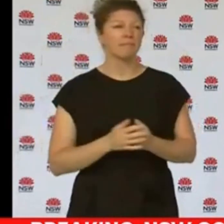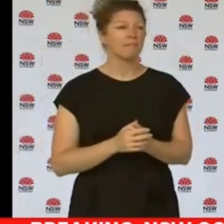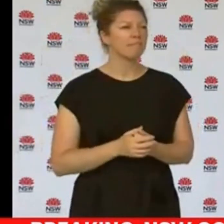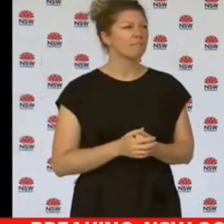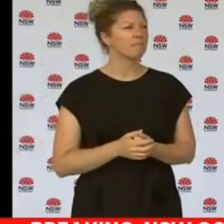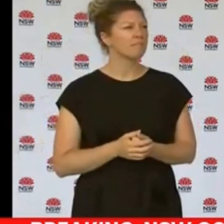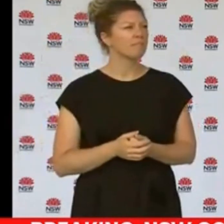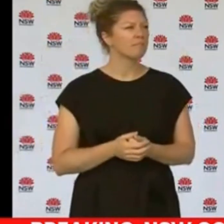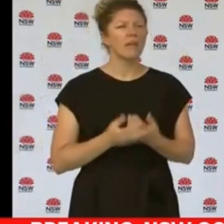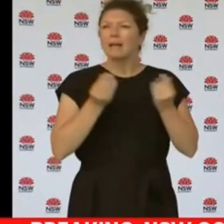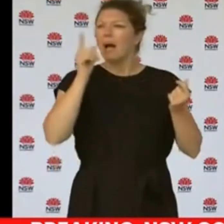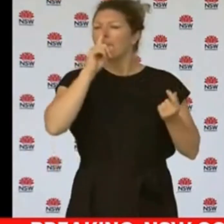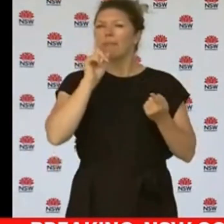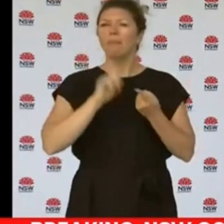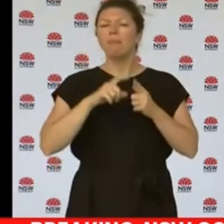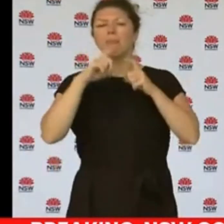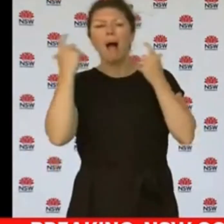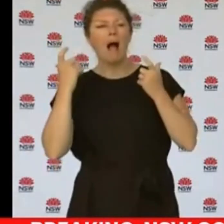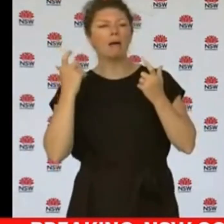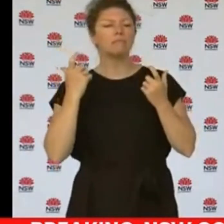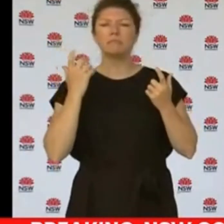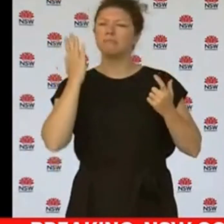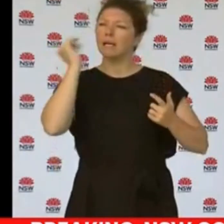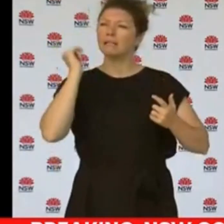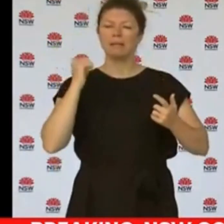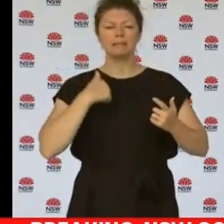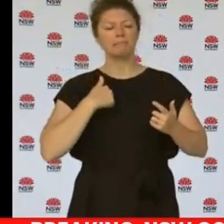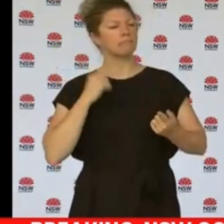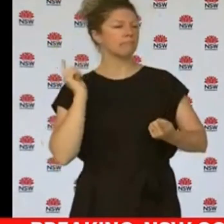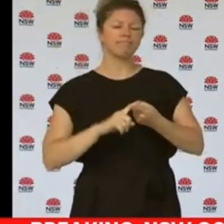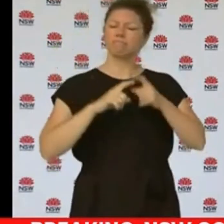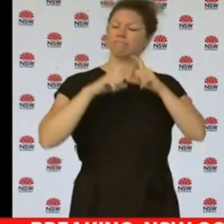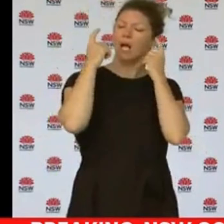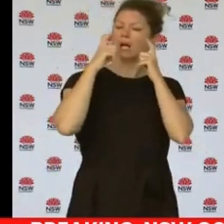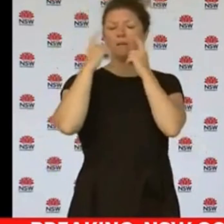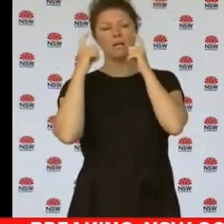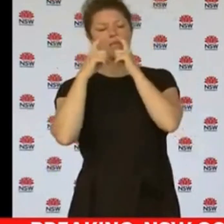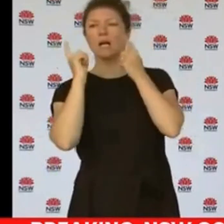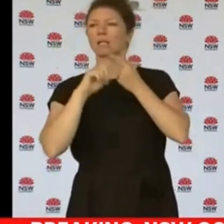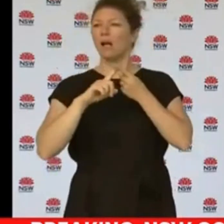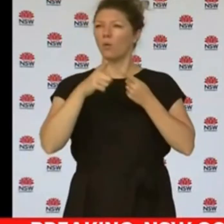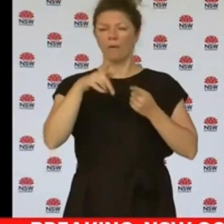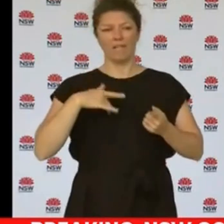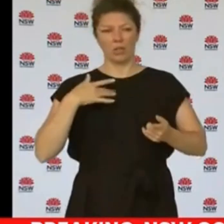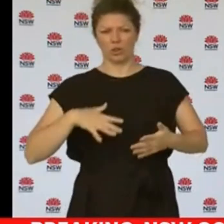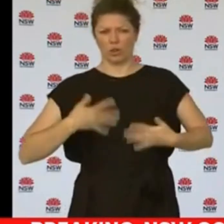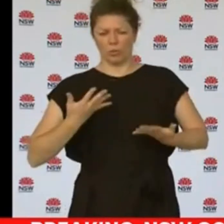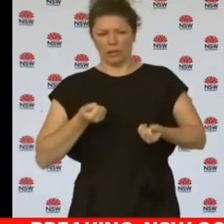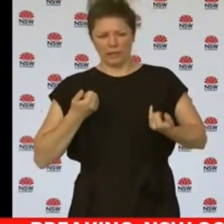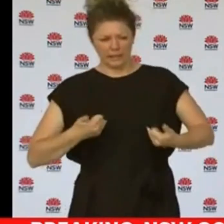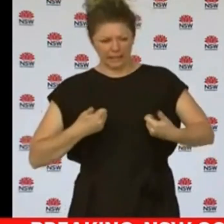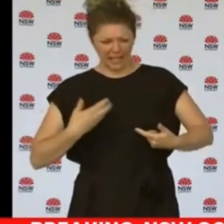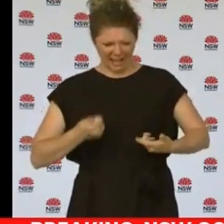choosing to wear them, in other locations, which is pleasing. If you're a vulnerable person, that's your decision, and we respect